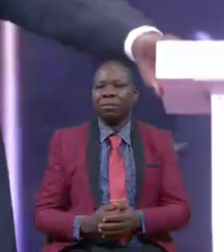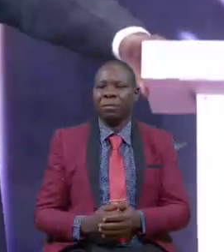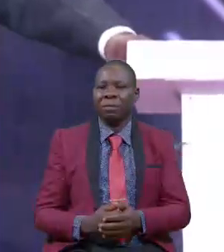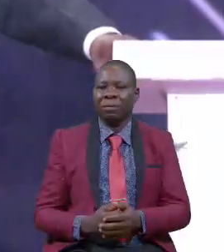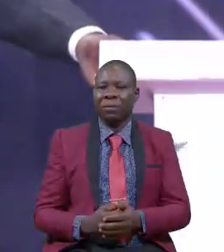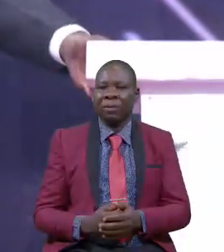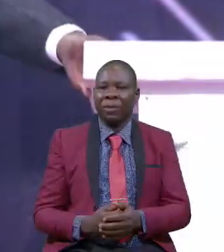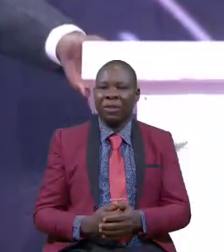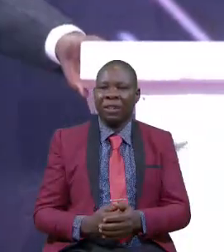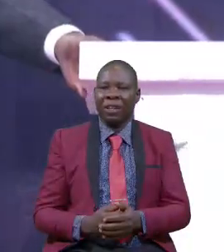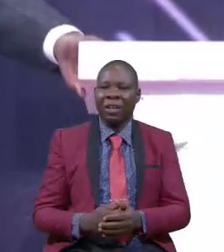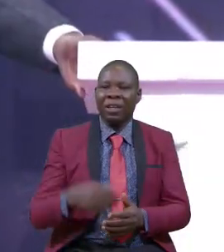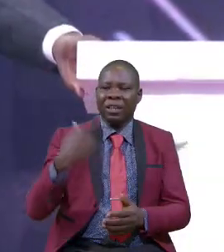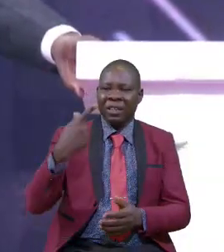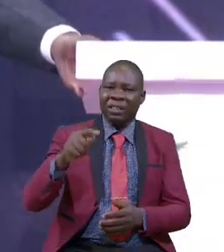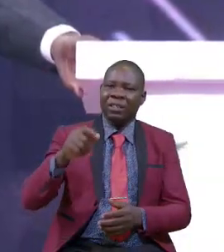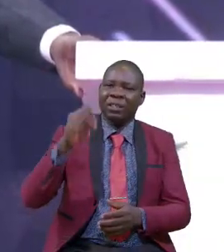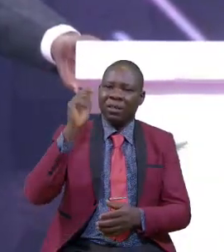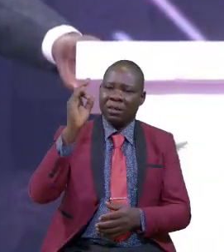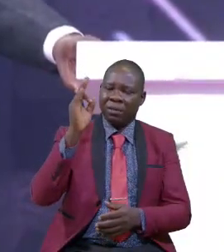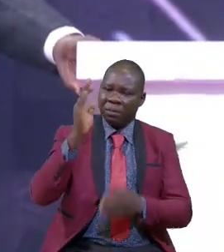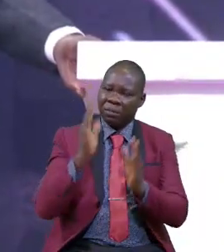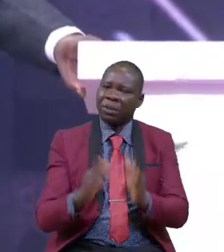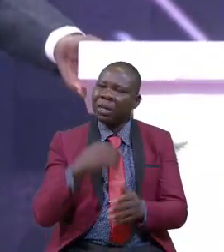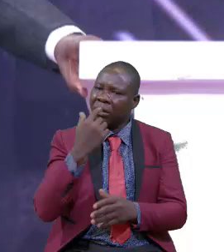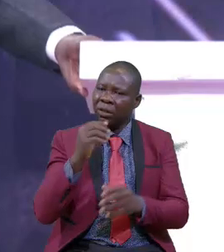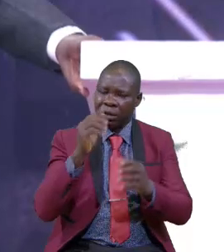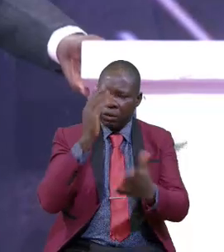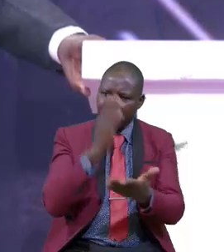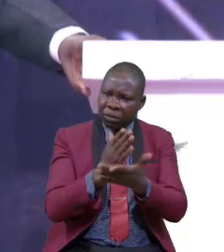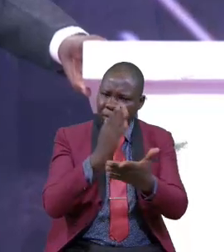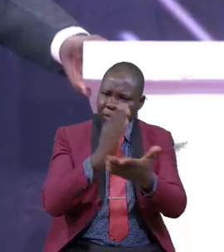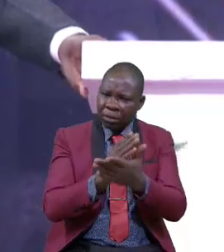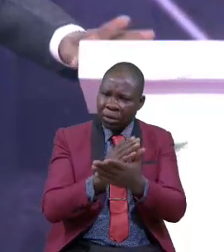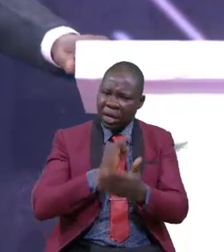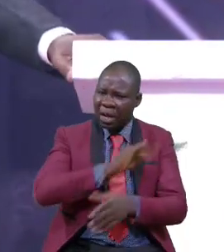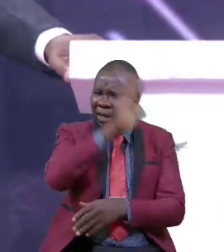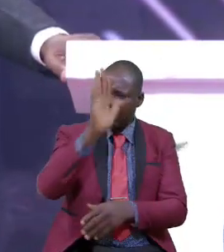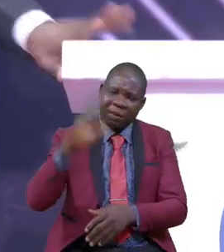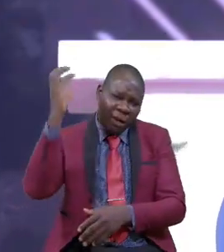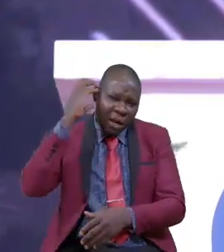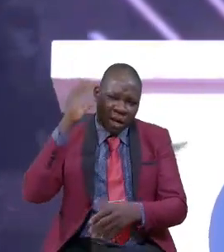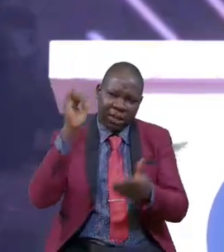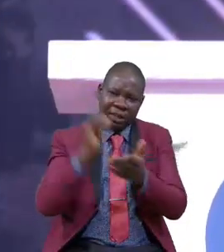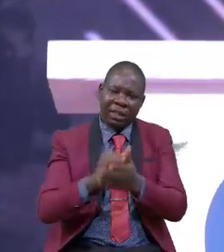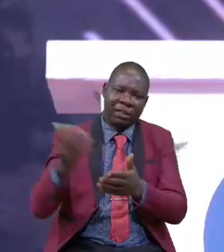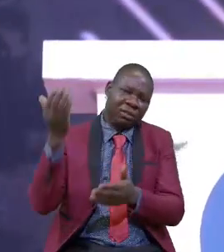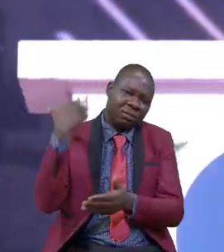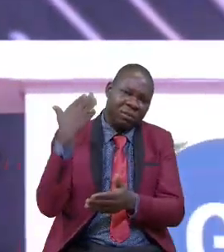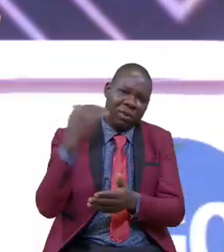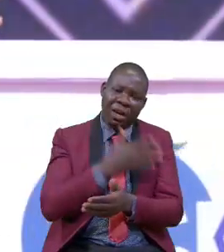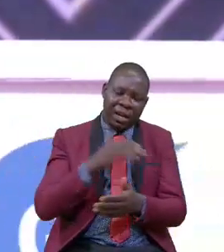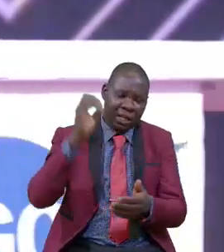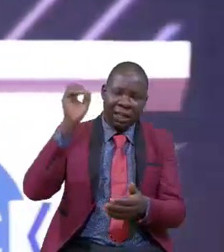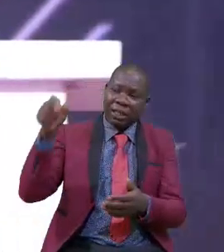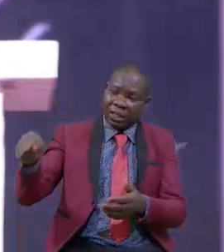the preacher, he said, hold on, I never heard that before. And he wrote it on the board. I said, I've not